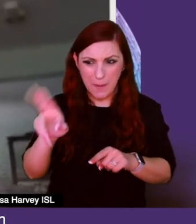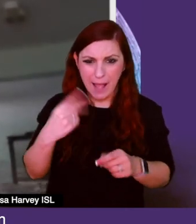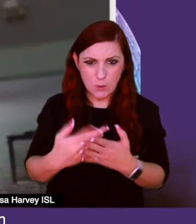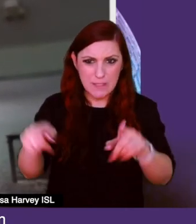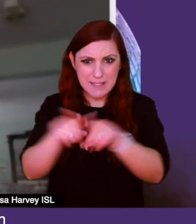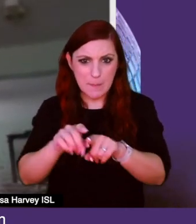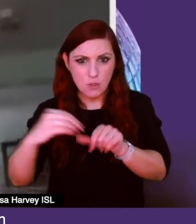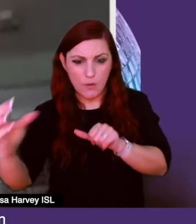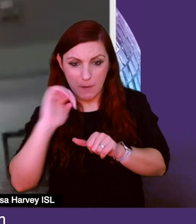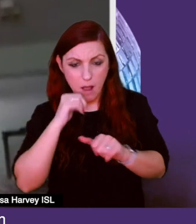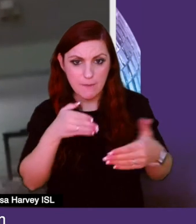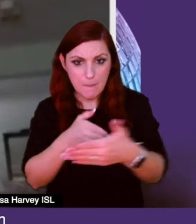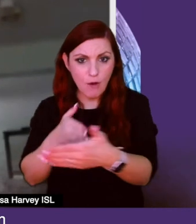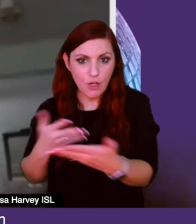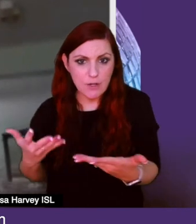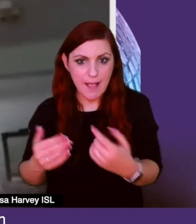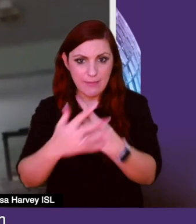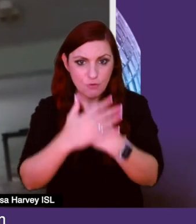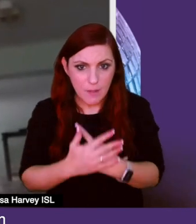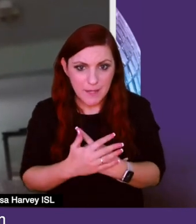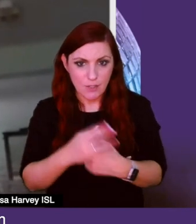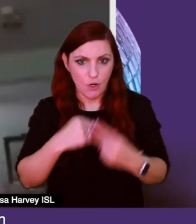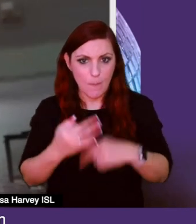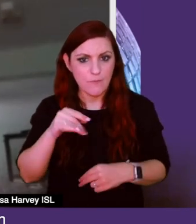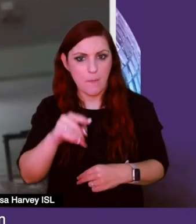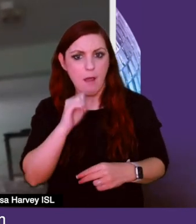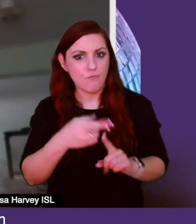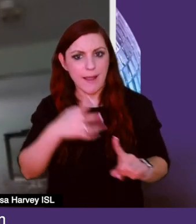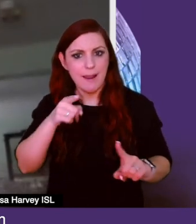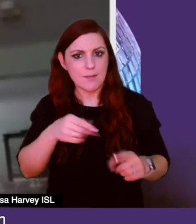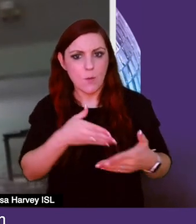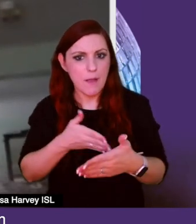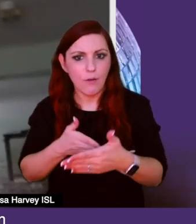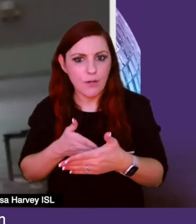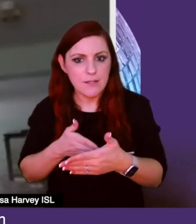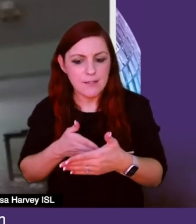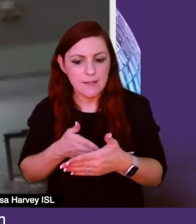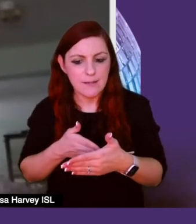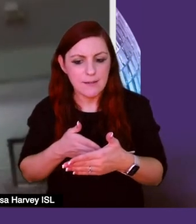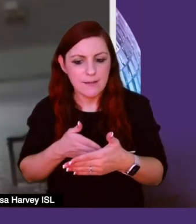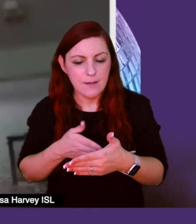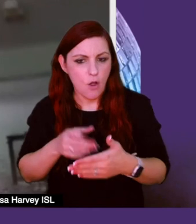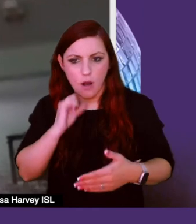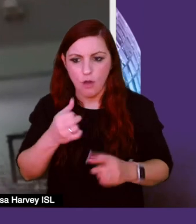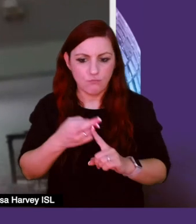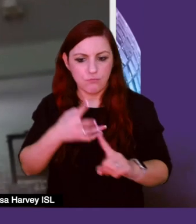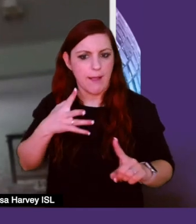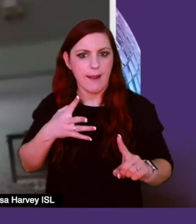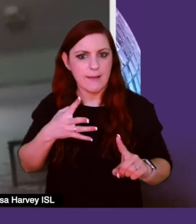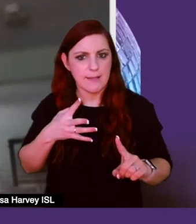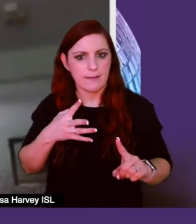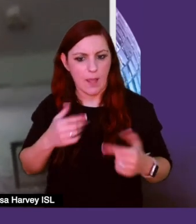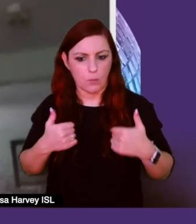in society, and the discrimination arises from not recognizing those barriers, not